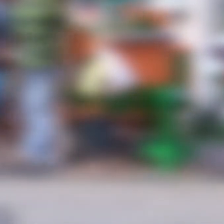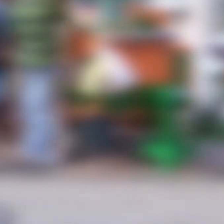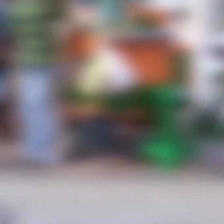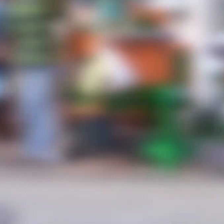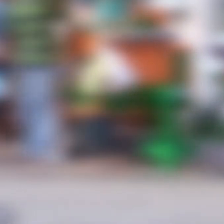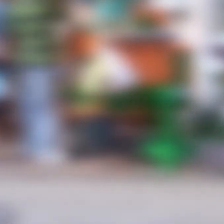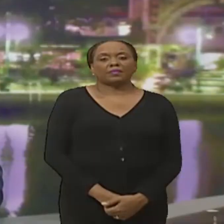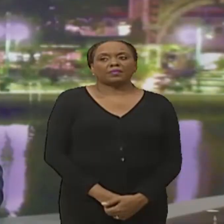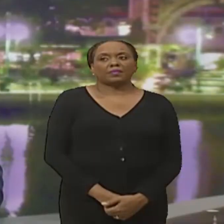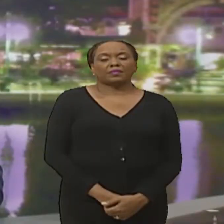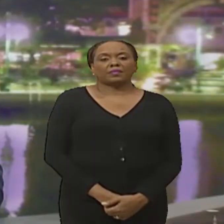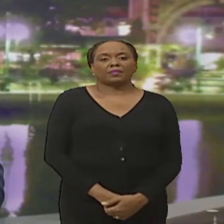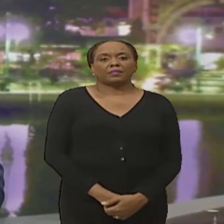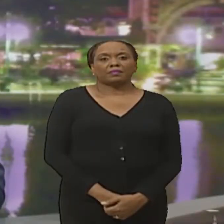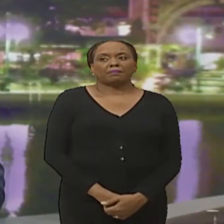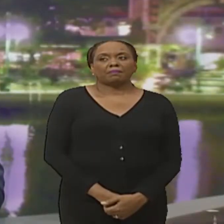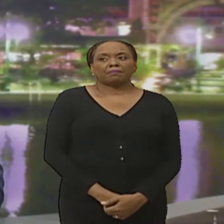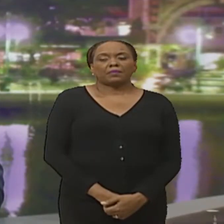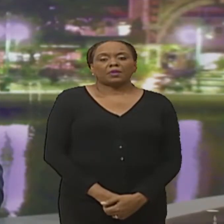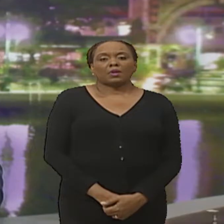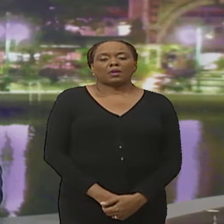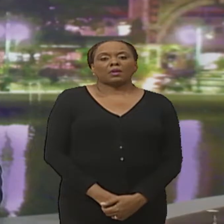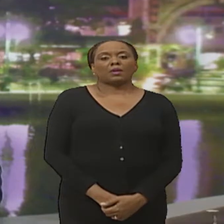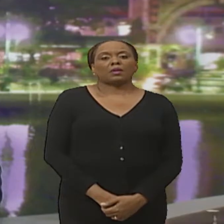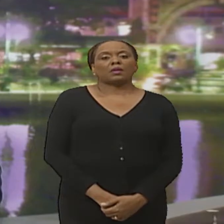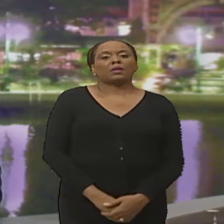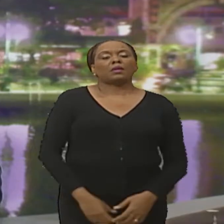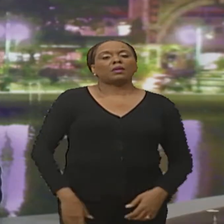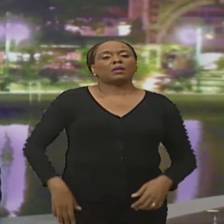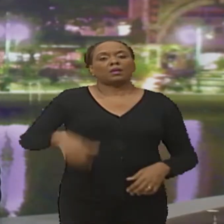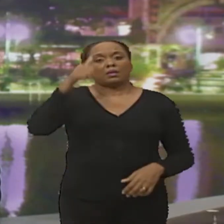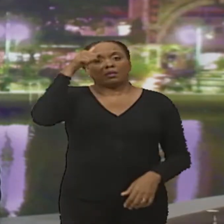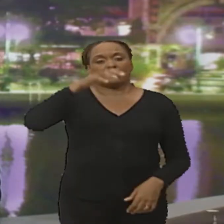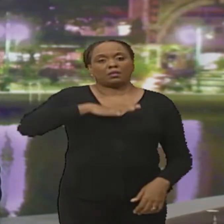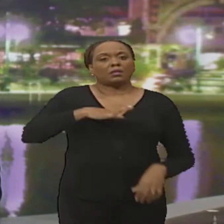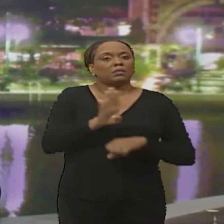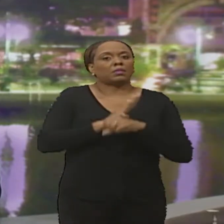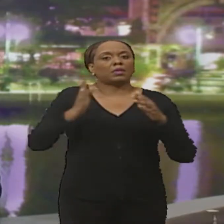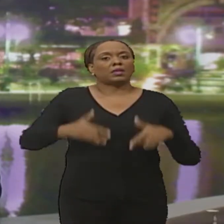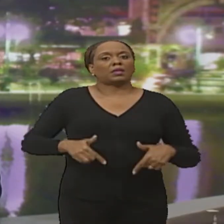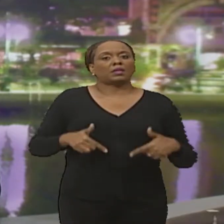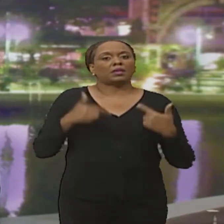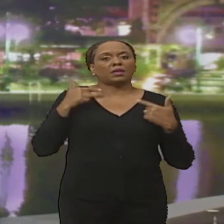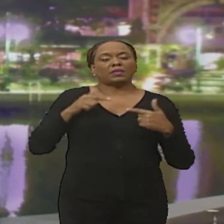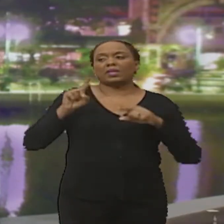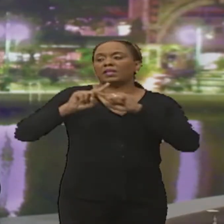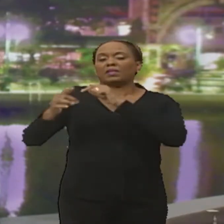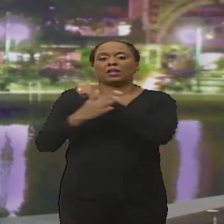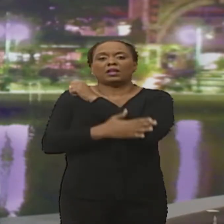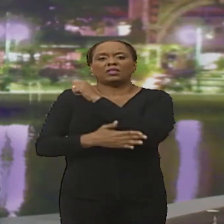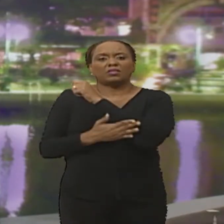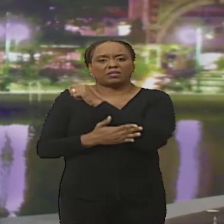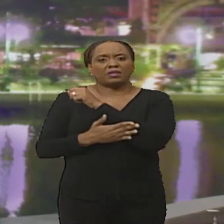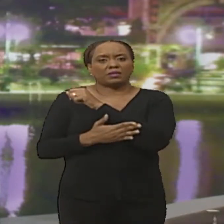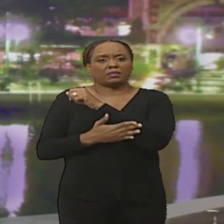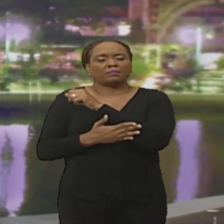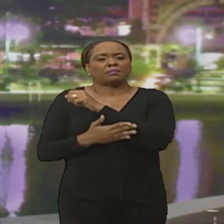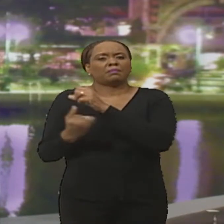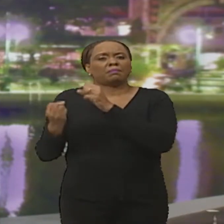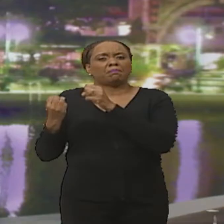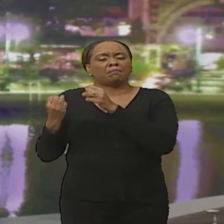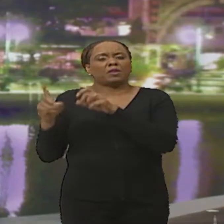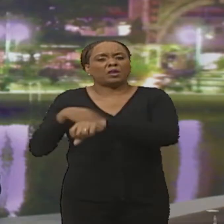News. A Barbadian who has been living overseas for most of his life drowned this morning at Fitzvillage Beach in